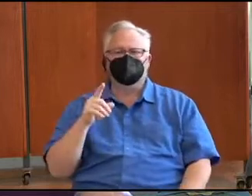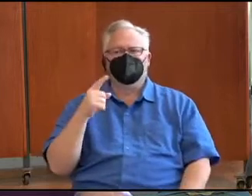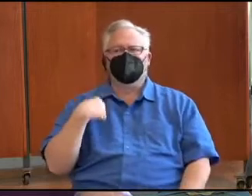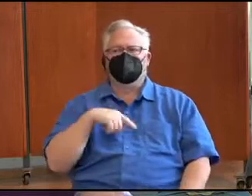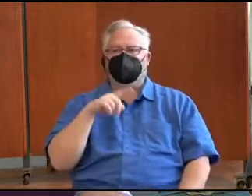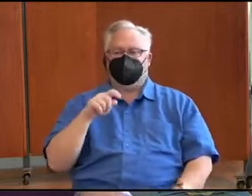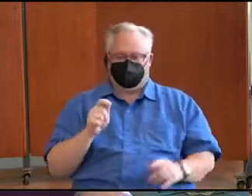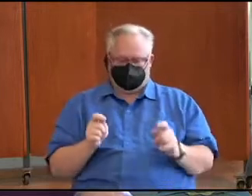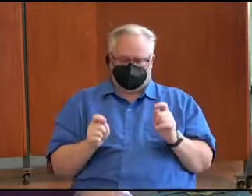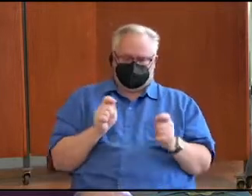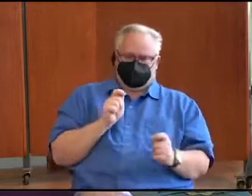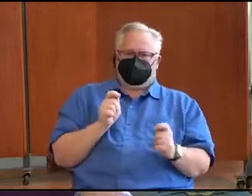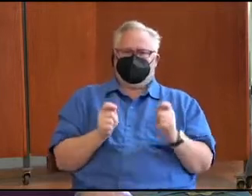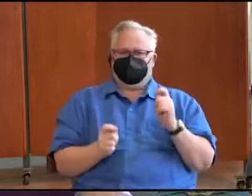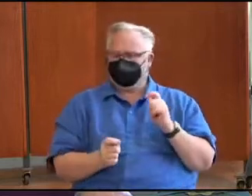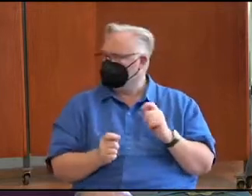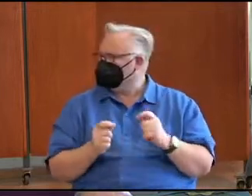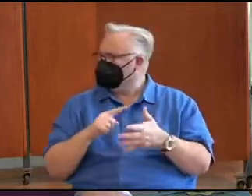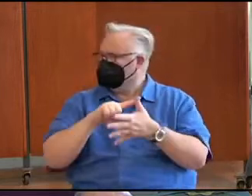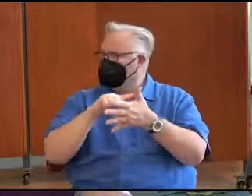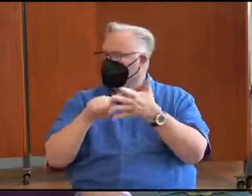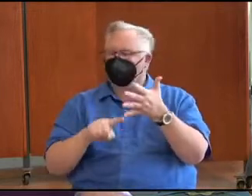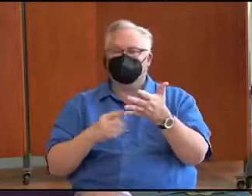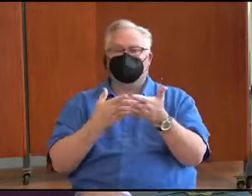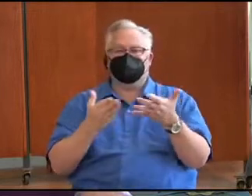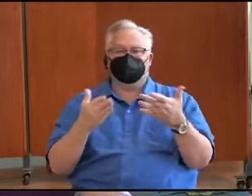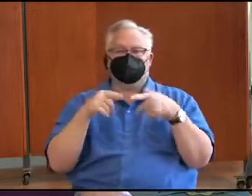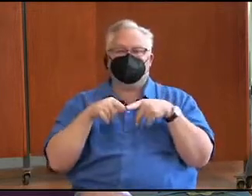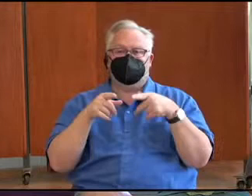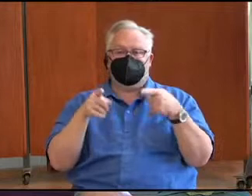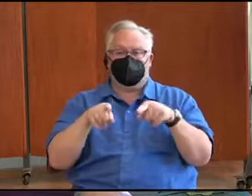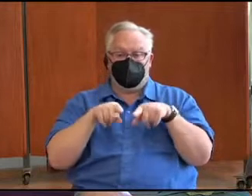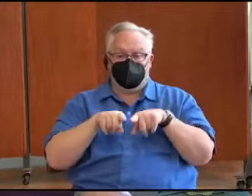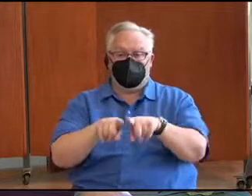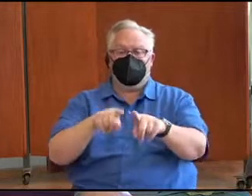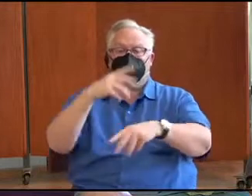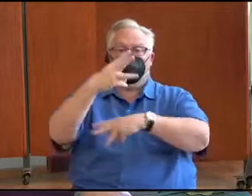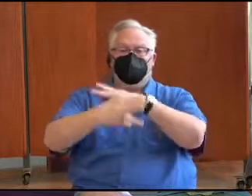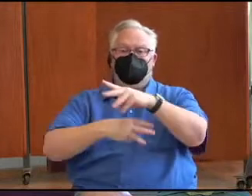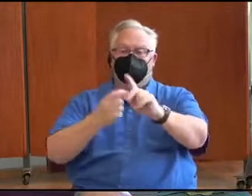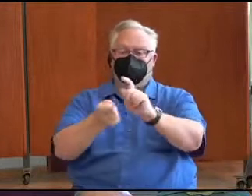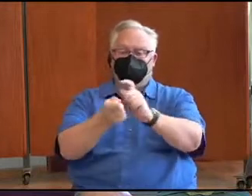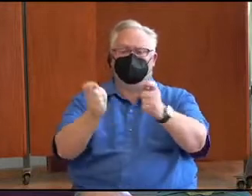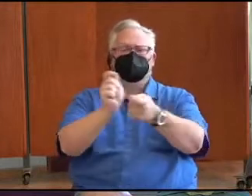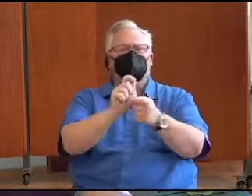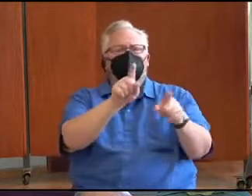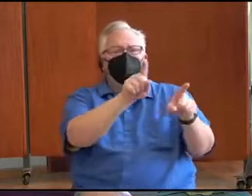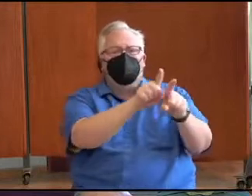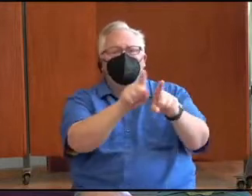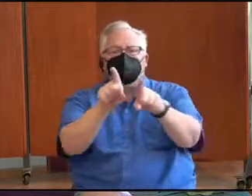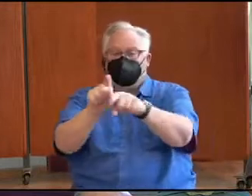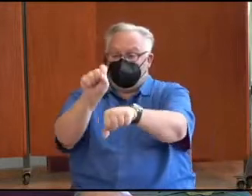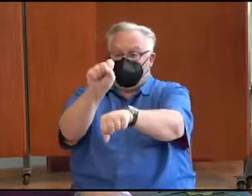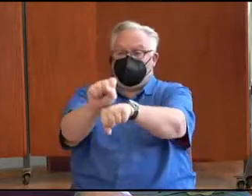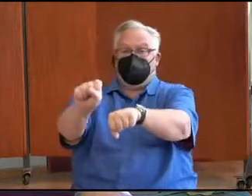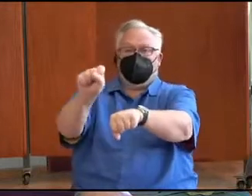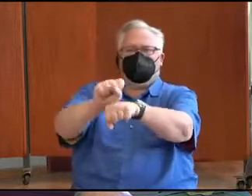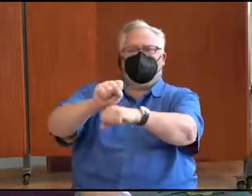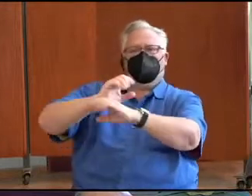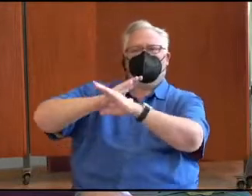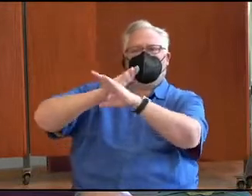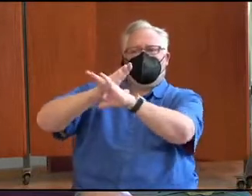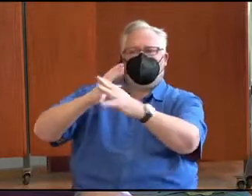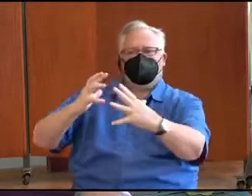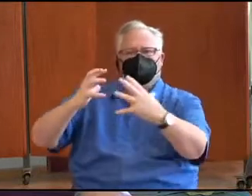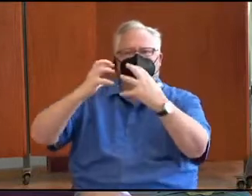adapt in. Those have been some of the big world changes. And the work to protect democracy and defend democracy, right,